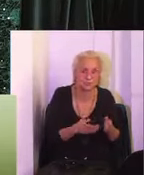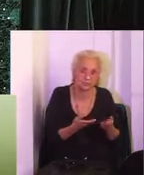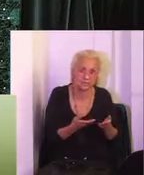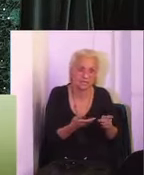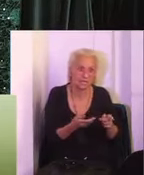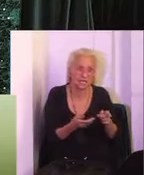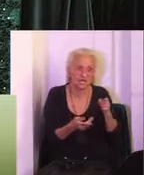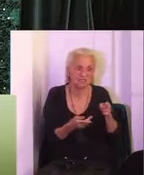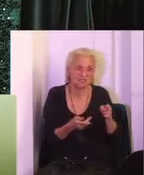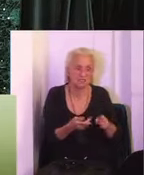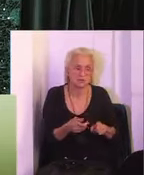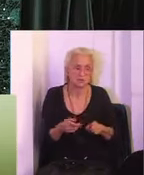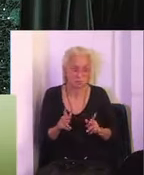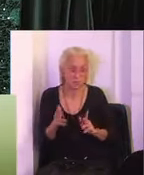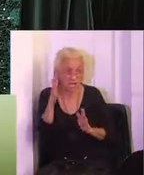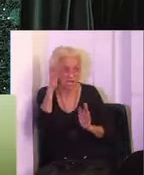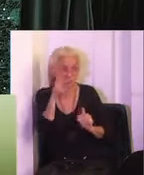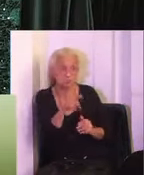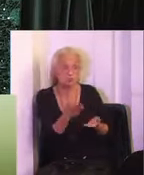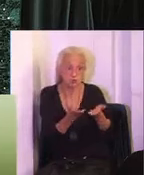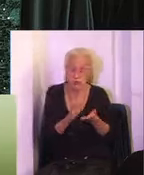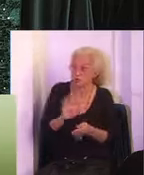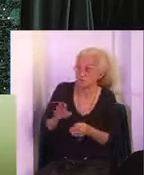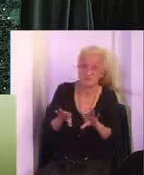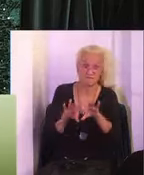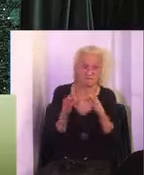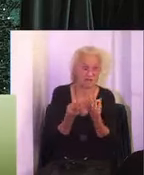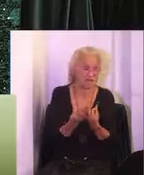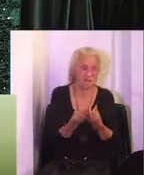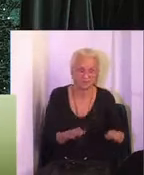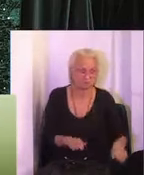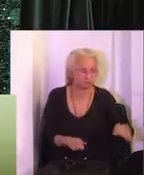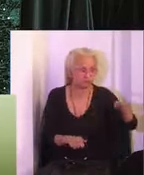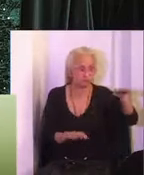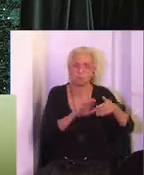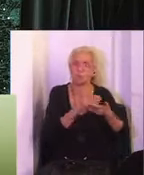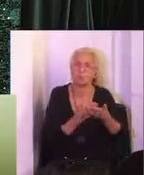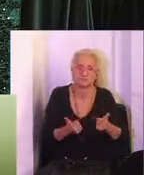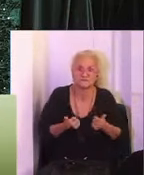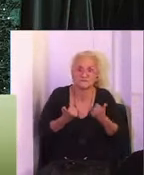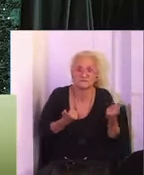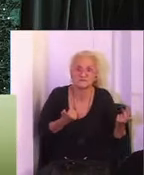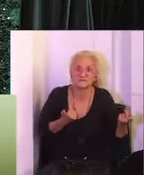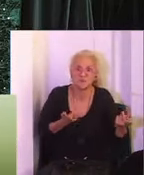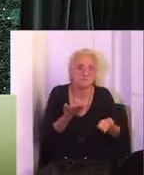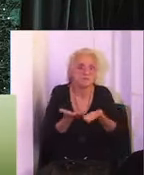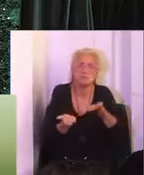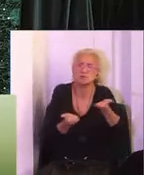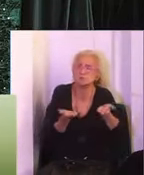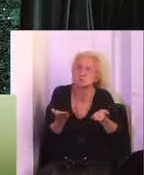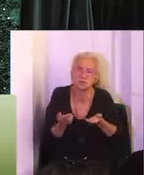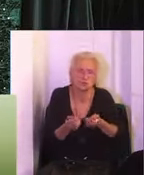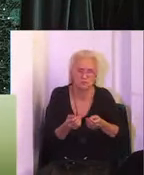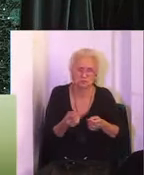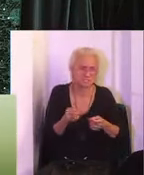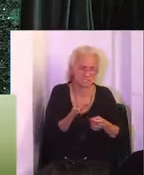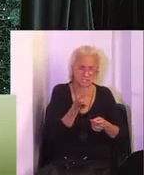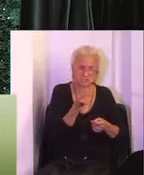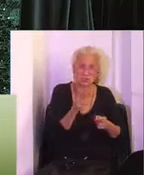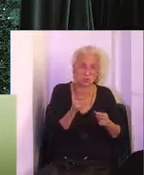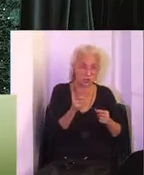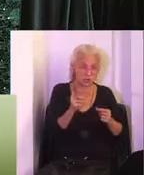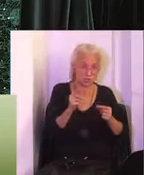and they were expected to serve that family for as long as they lived. And they may serve through several generations. And if